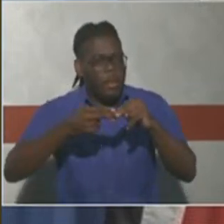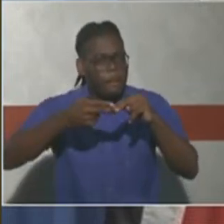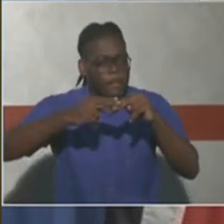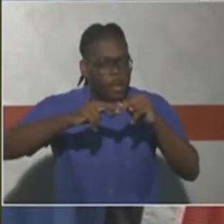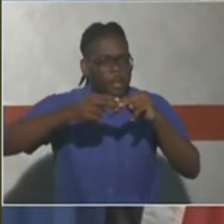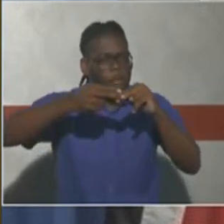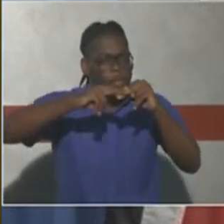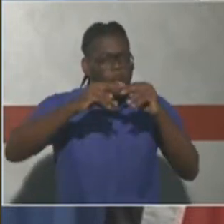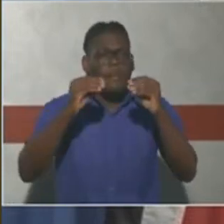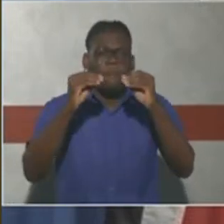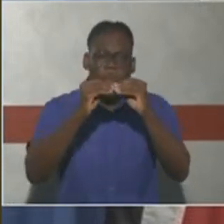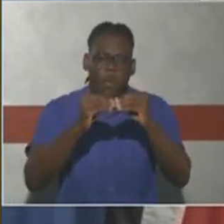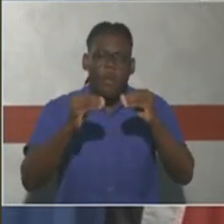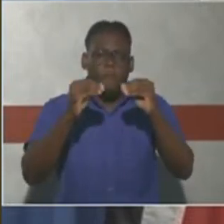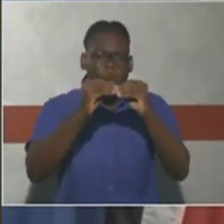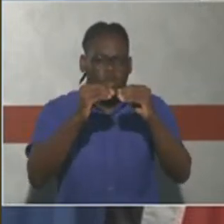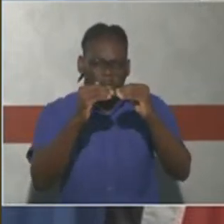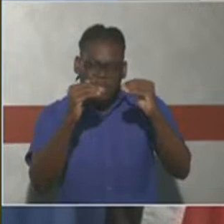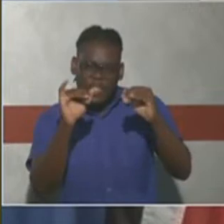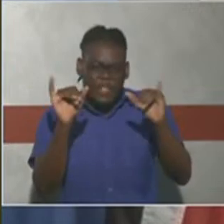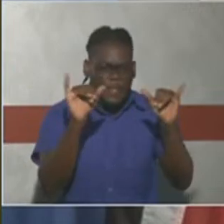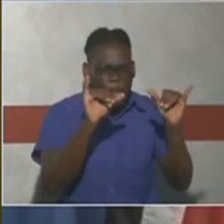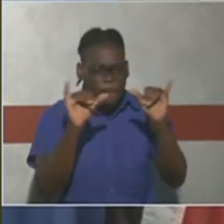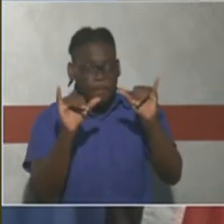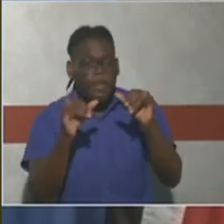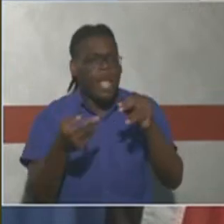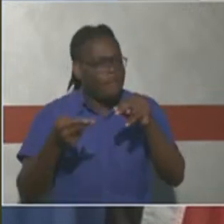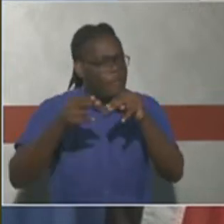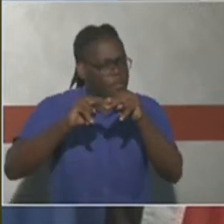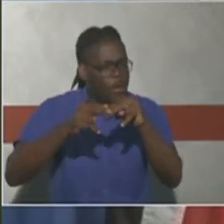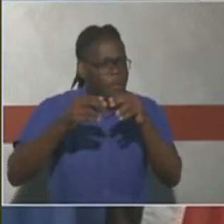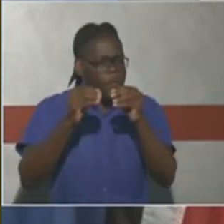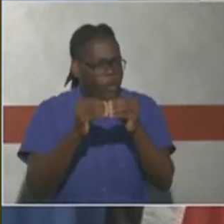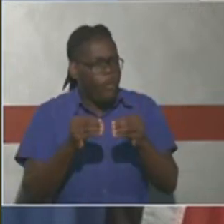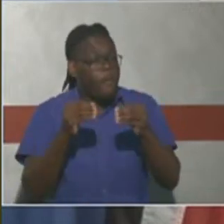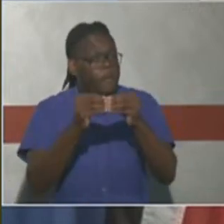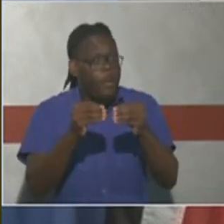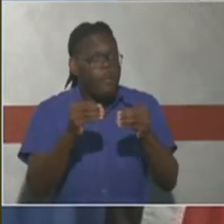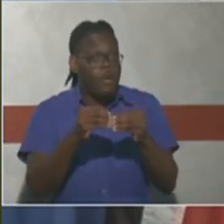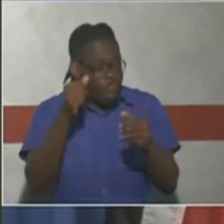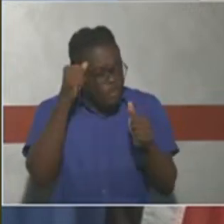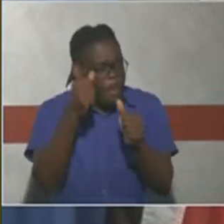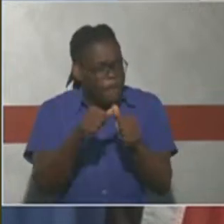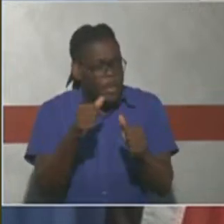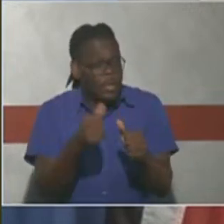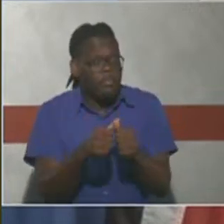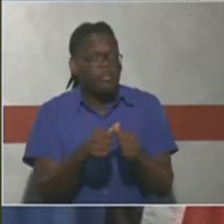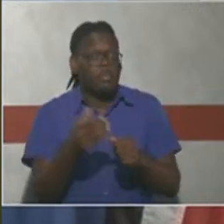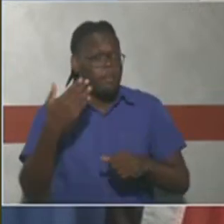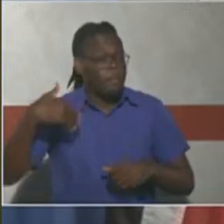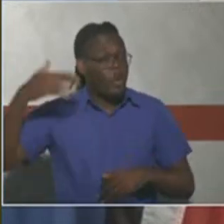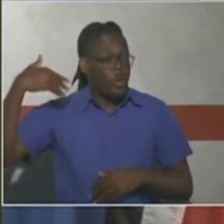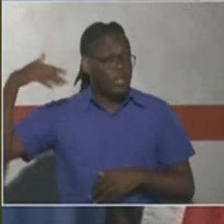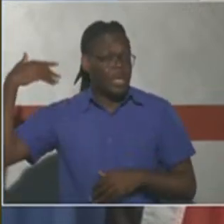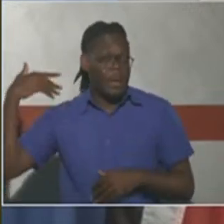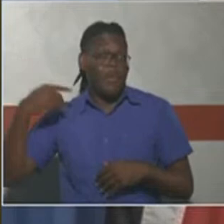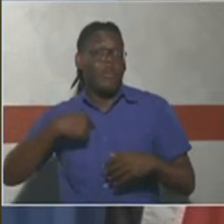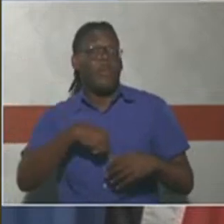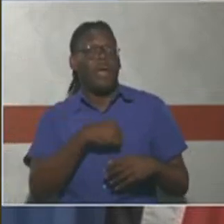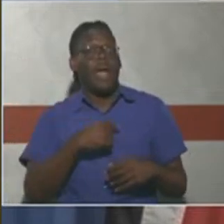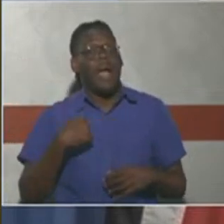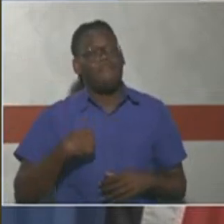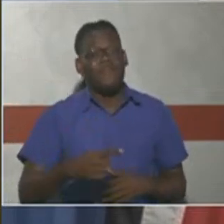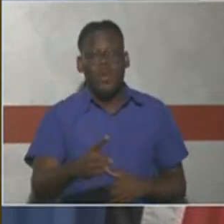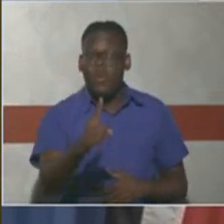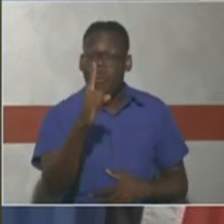restructuring, 2, 3, and 4 became one producing entity. And the government of Trinidad and Tobago has moved its interests from